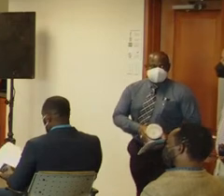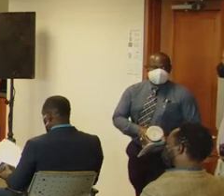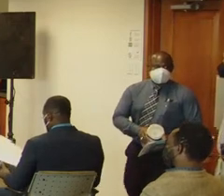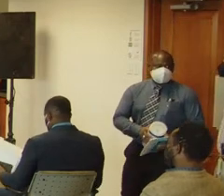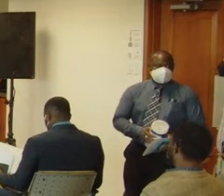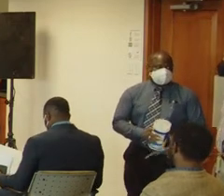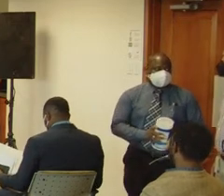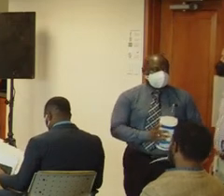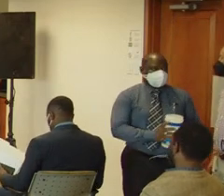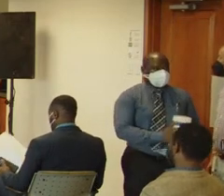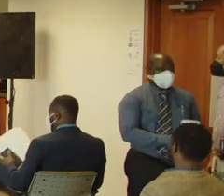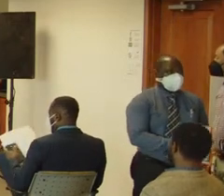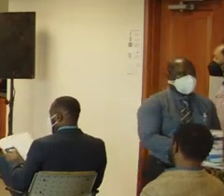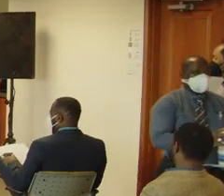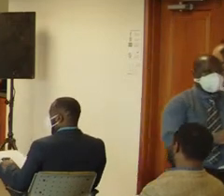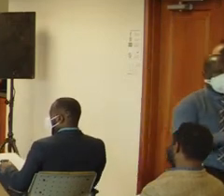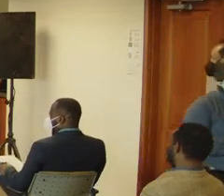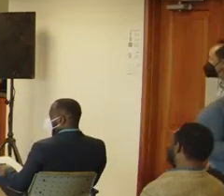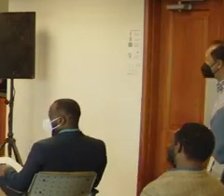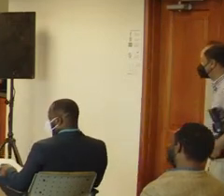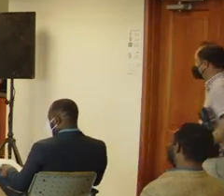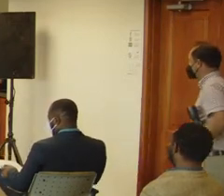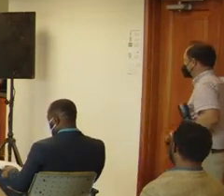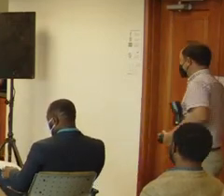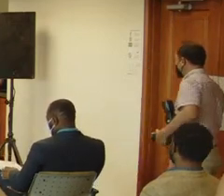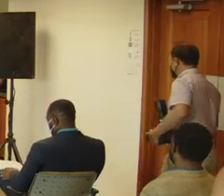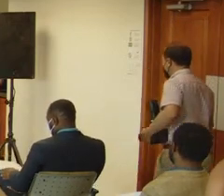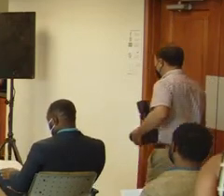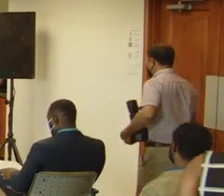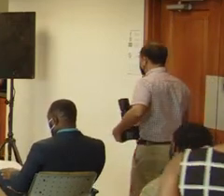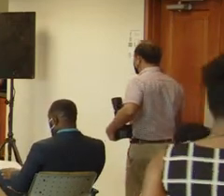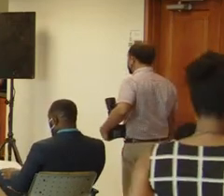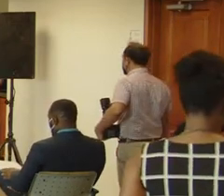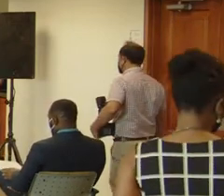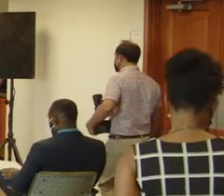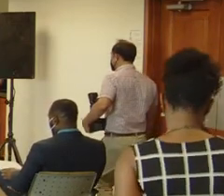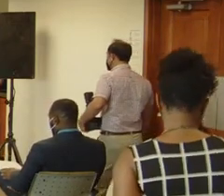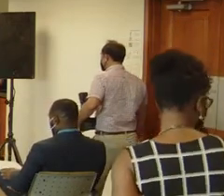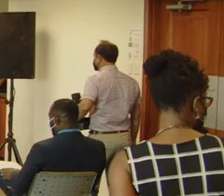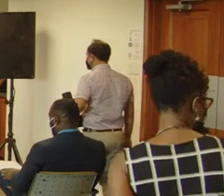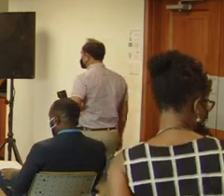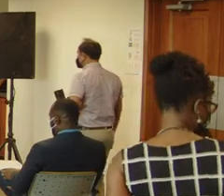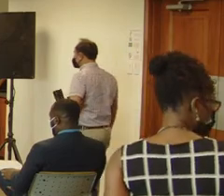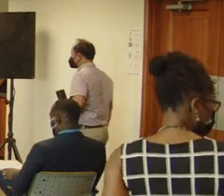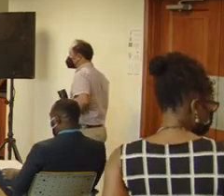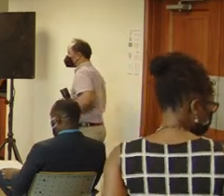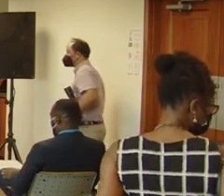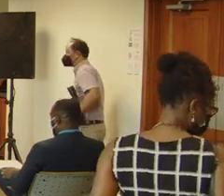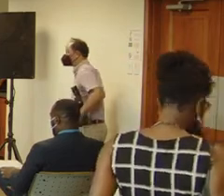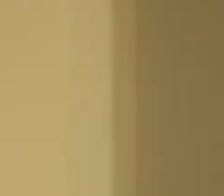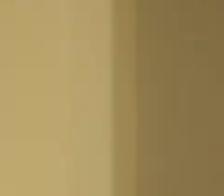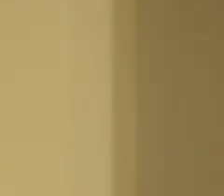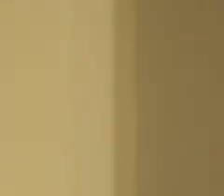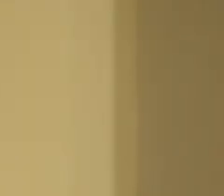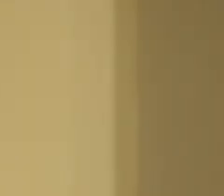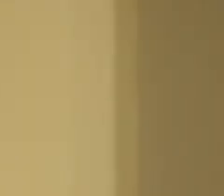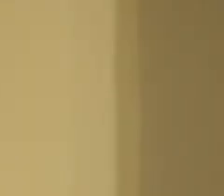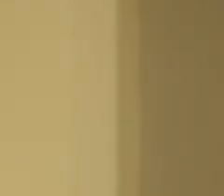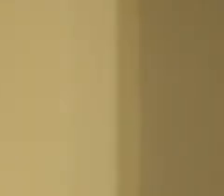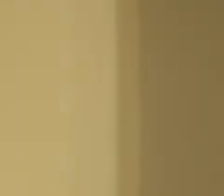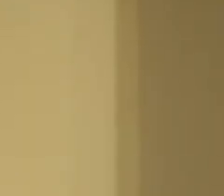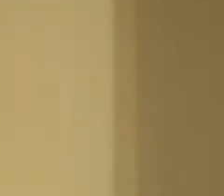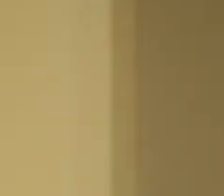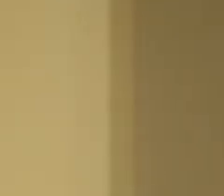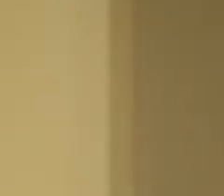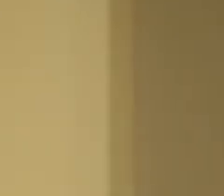of Ceremonies. It is my distinct pleasure to welcome the Honorable